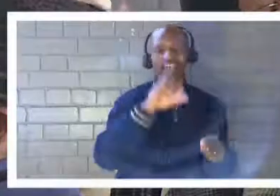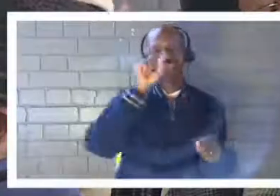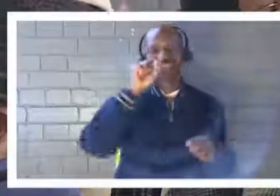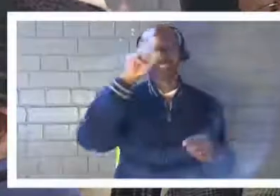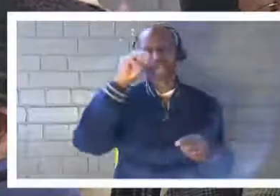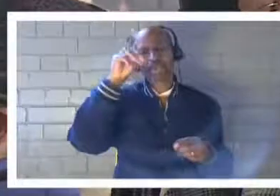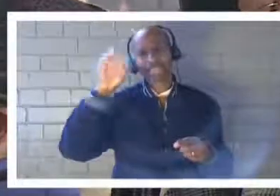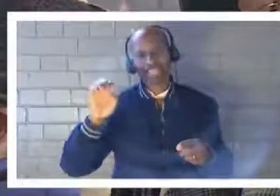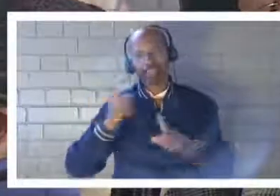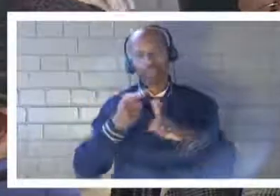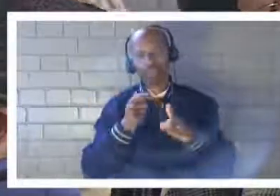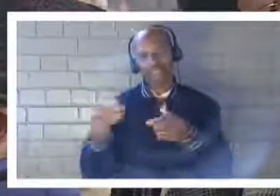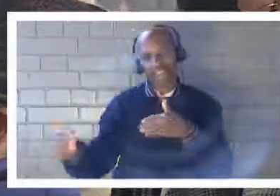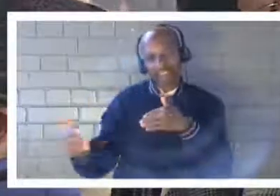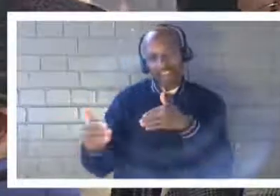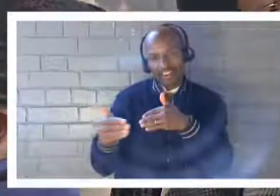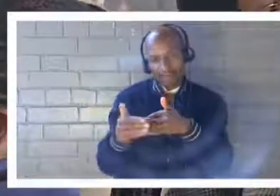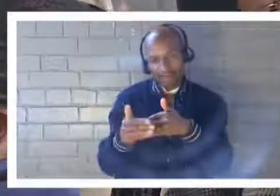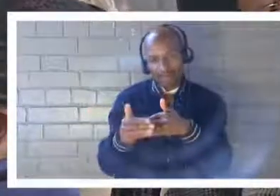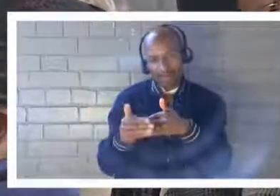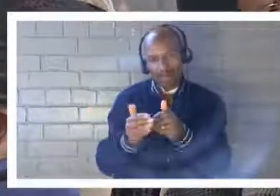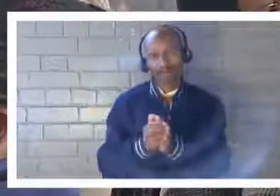SME from the nearby